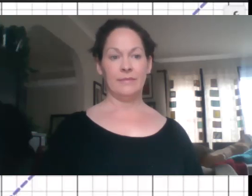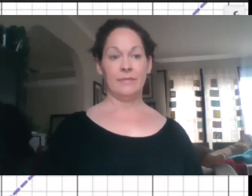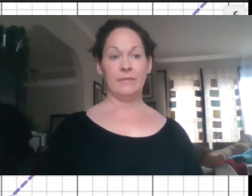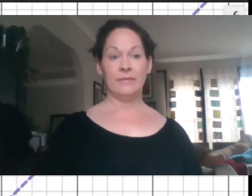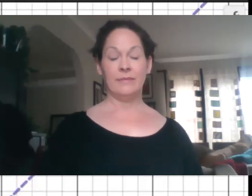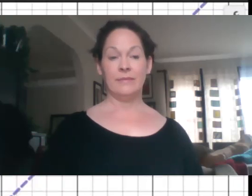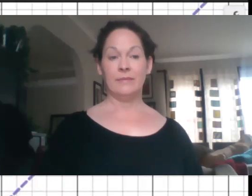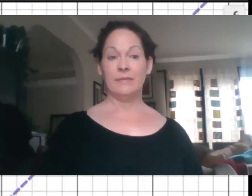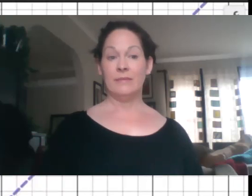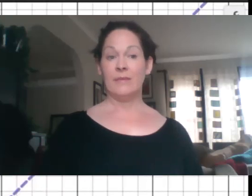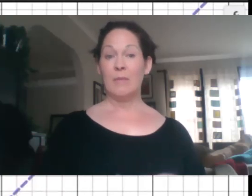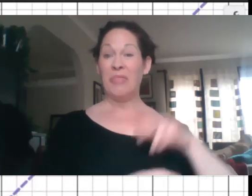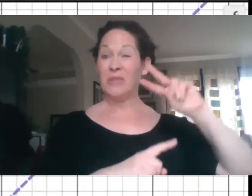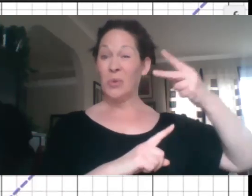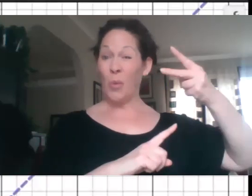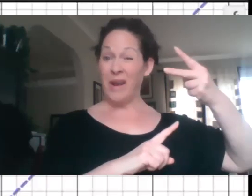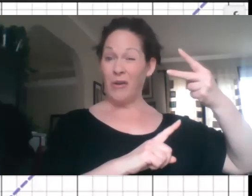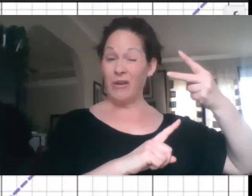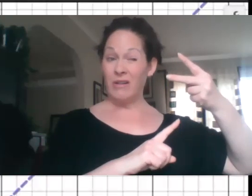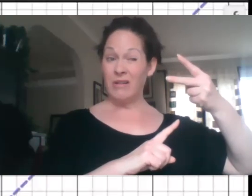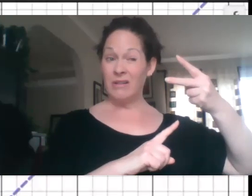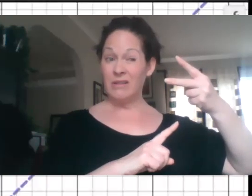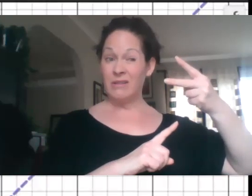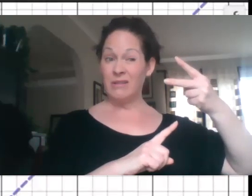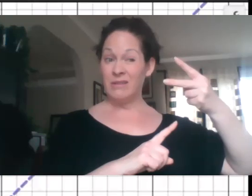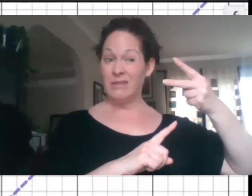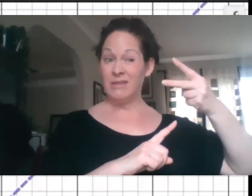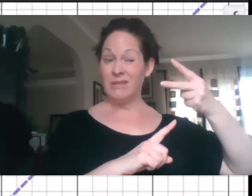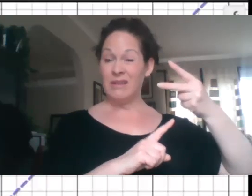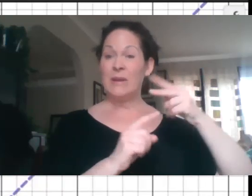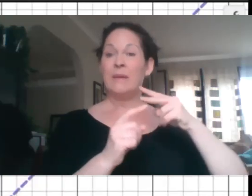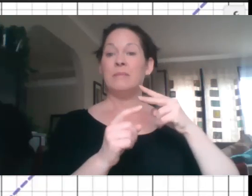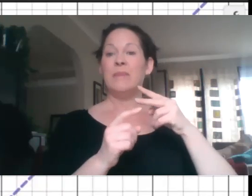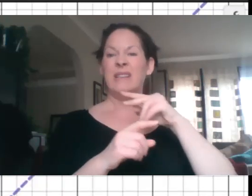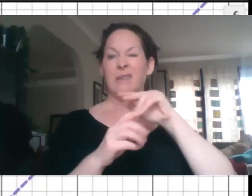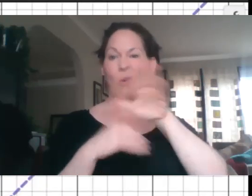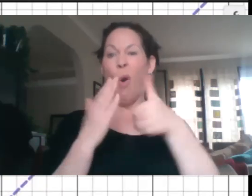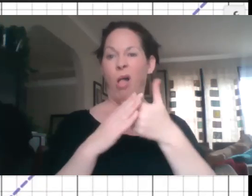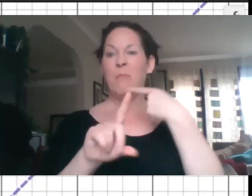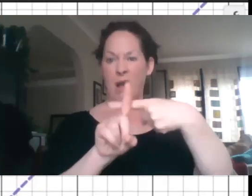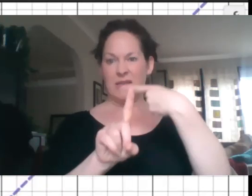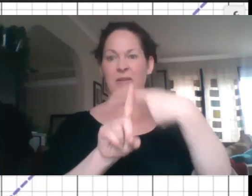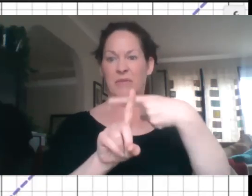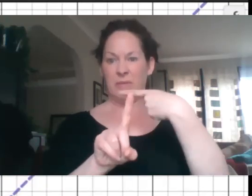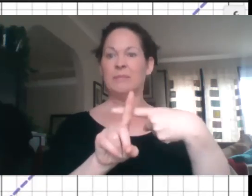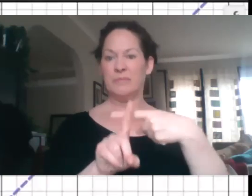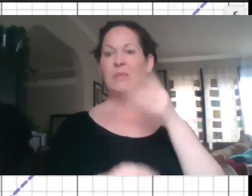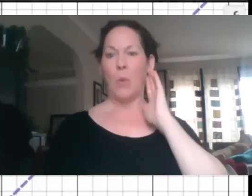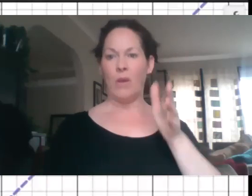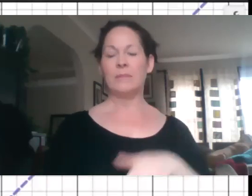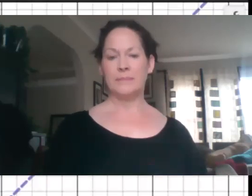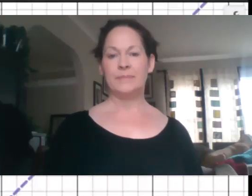But because I'm squaring it, everything coming out of here is going to be positive. So it inflects at the